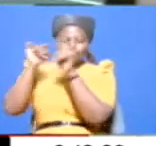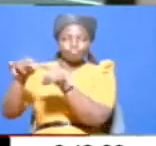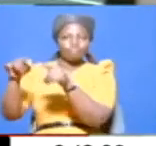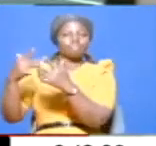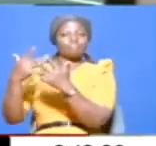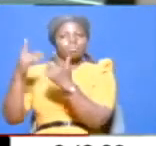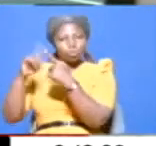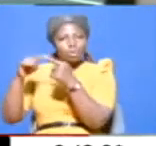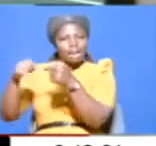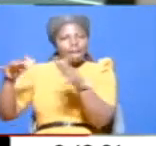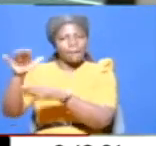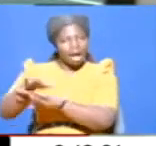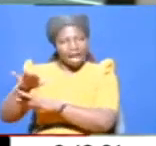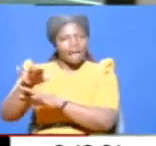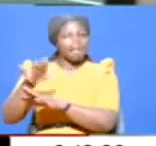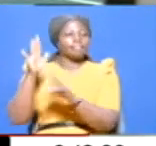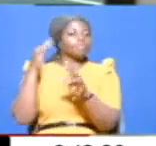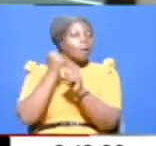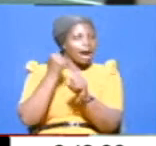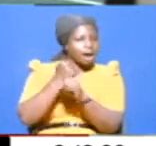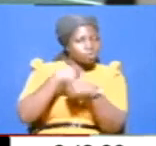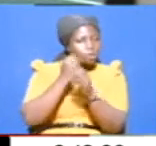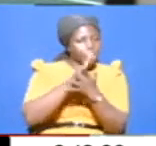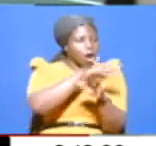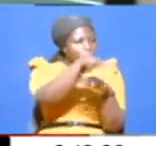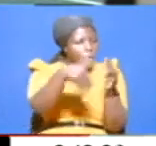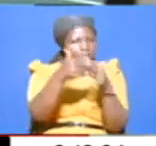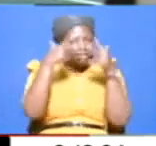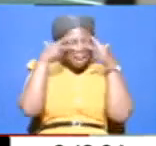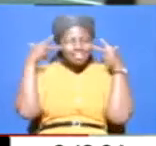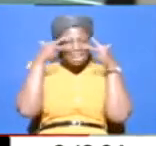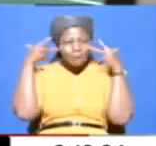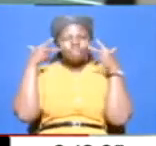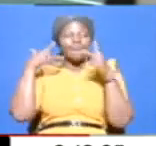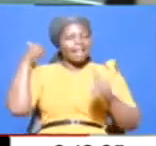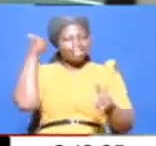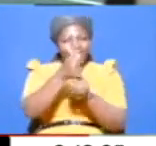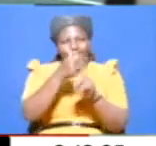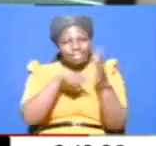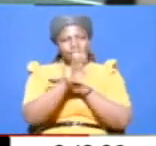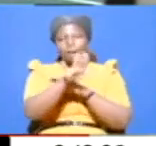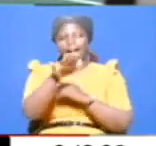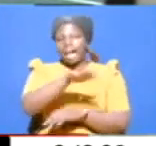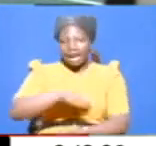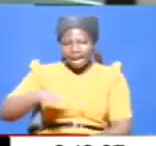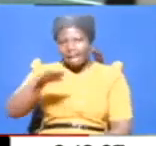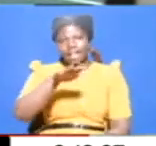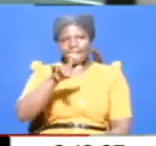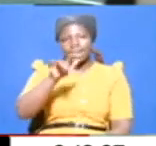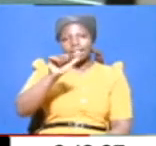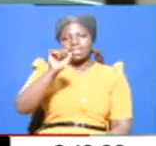ensure that all the Al-Shabaab insurgencies were hit at their base in Ras Kamboni. 10 years down the